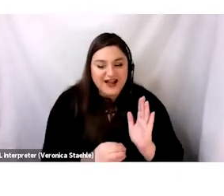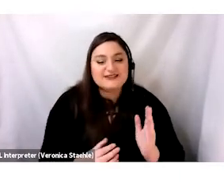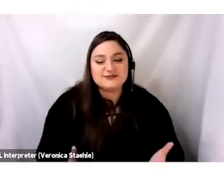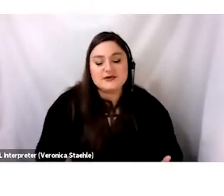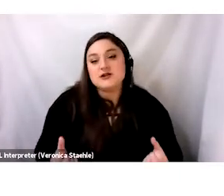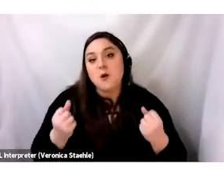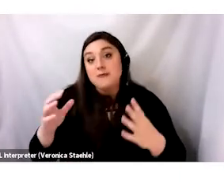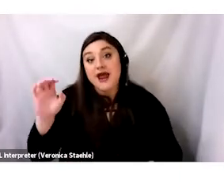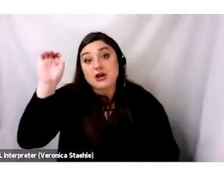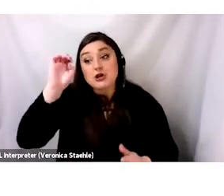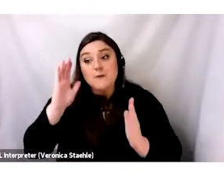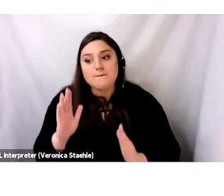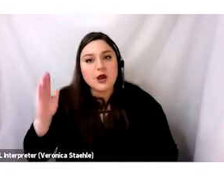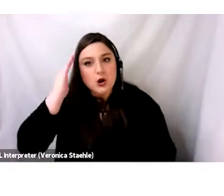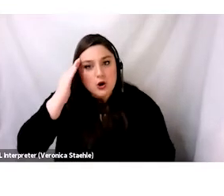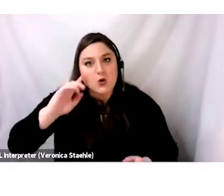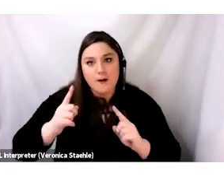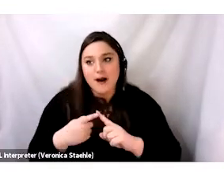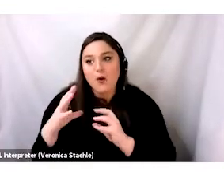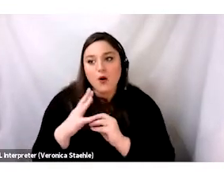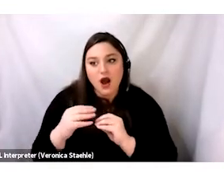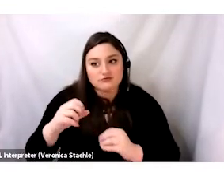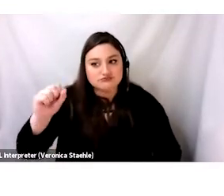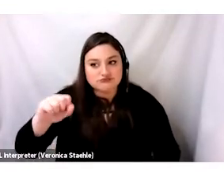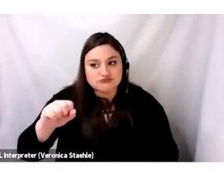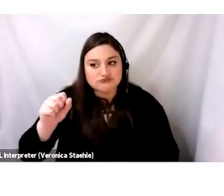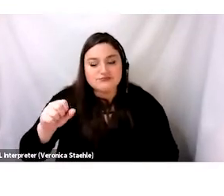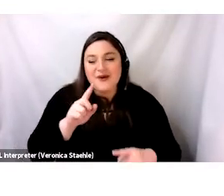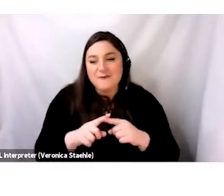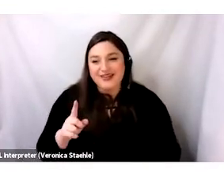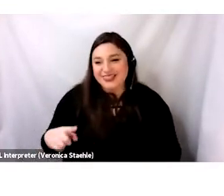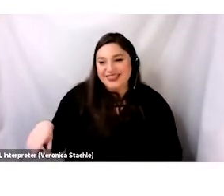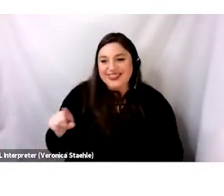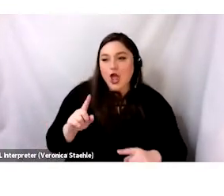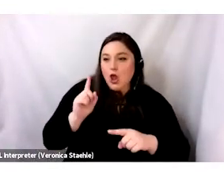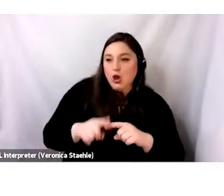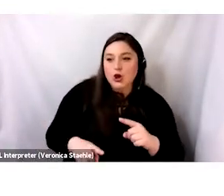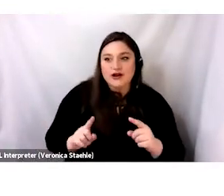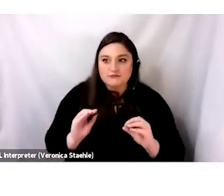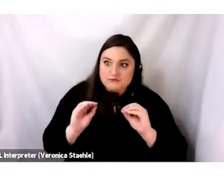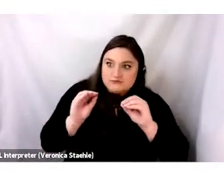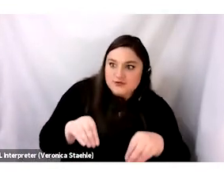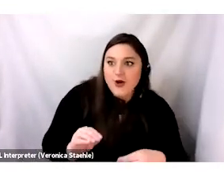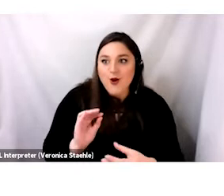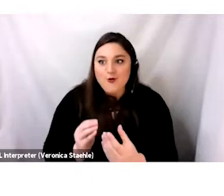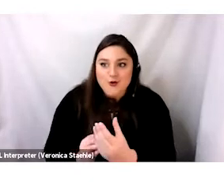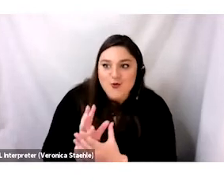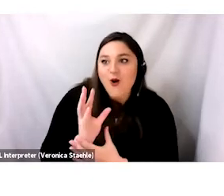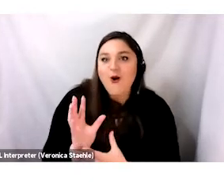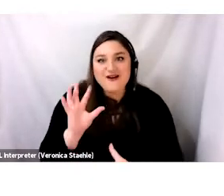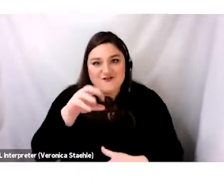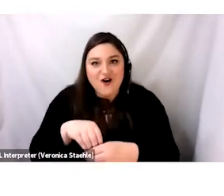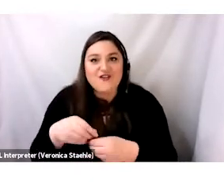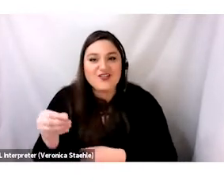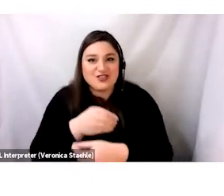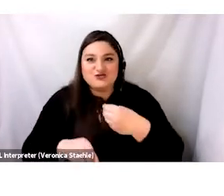Europeans knew about cotton and how important it was, but they couldn't actually insert themselves into these cotton trade regional routes